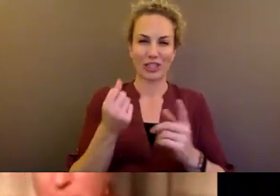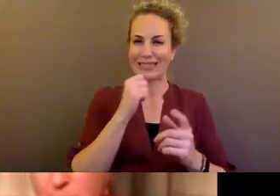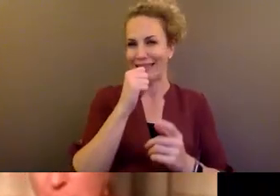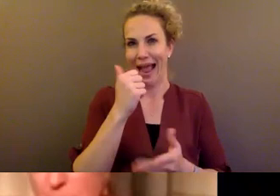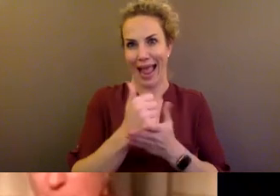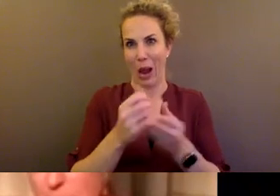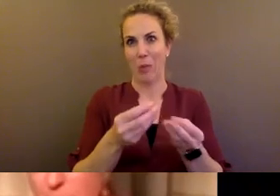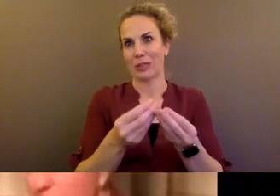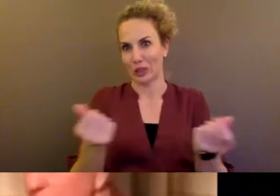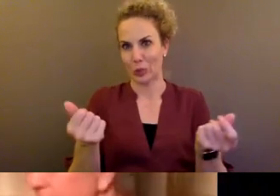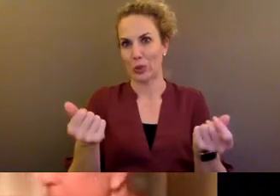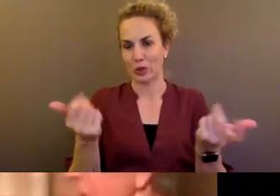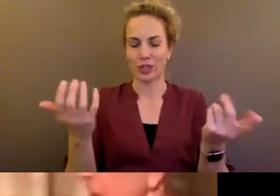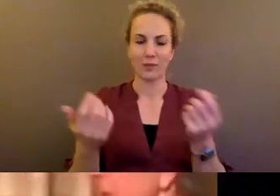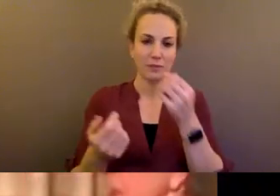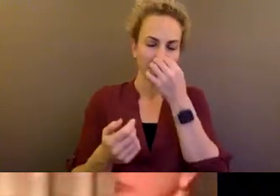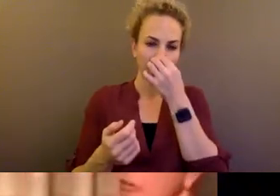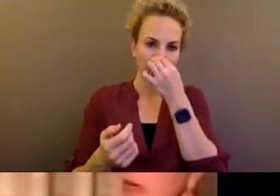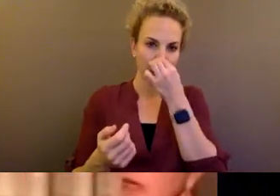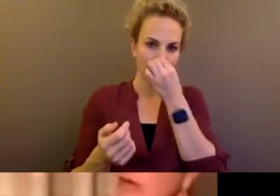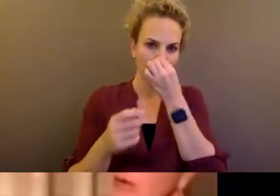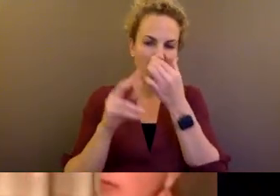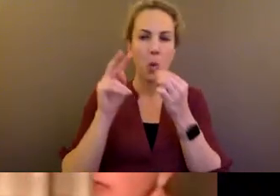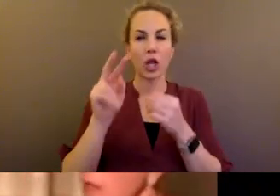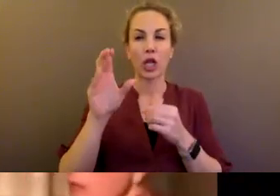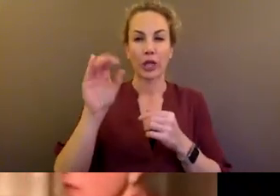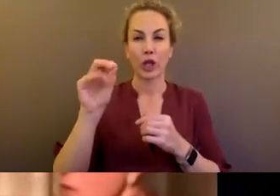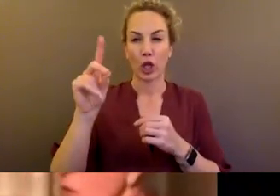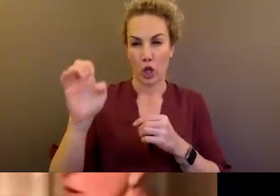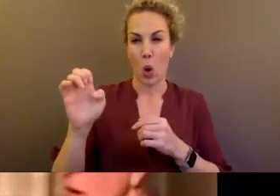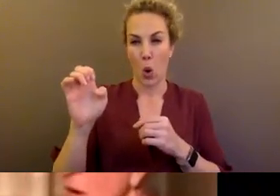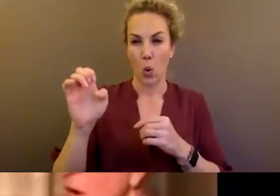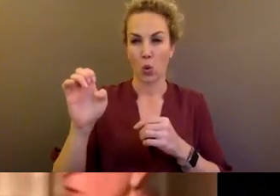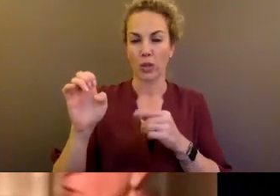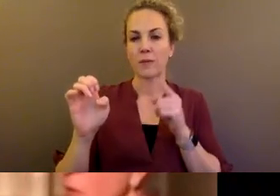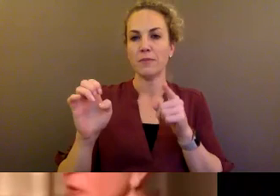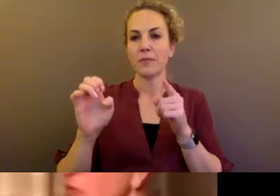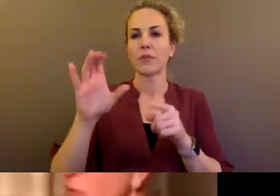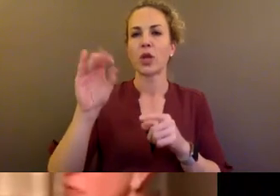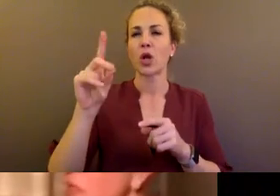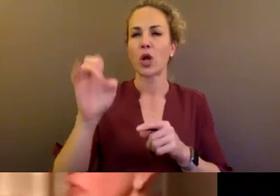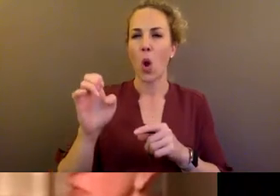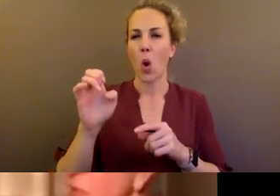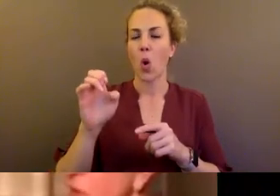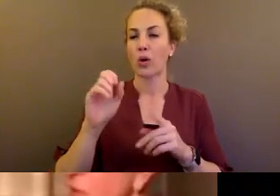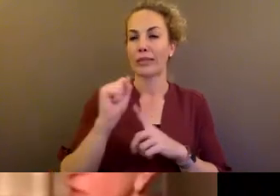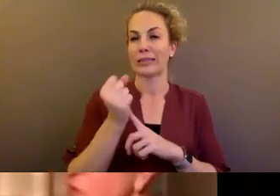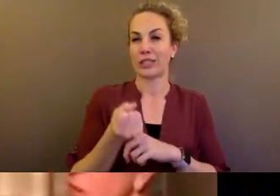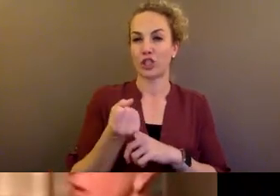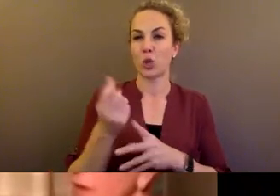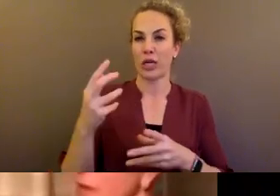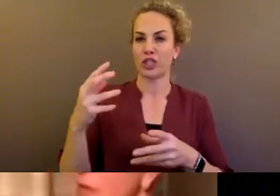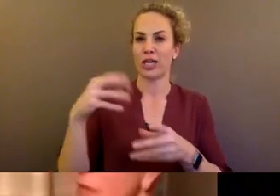far. But we're going to look at the code, and when we look at the code, where a situation